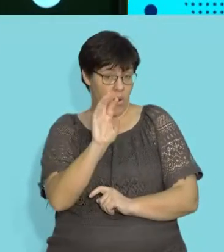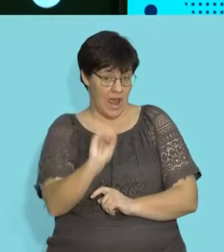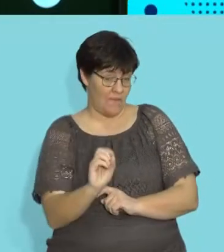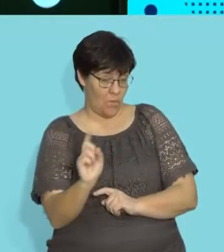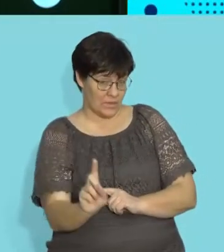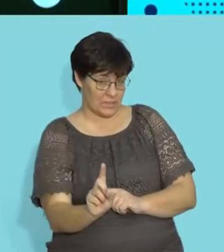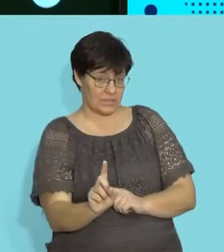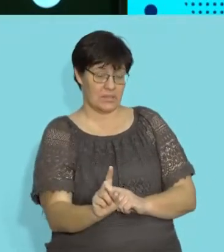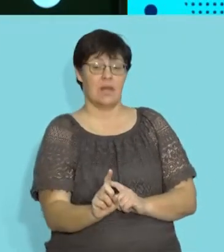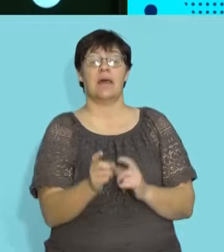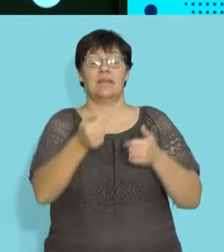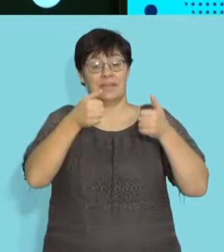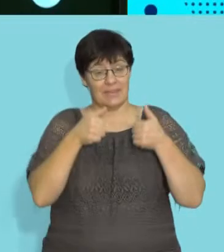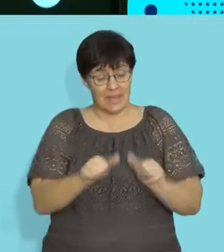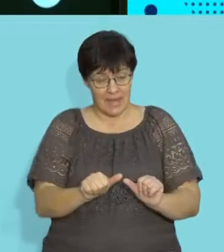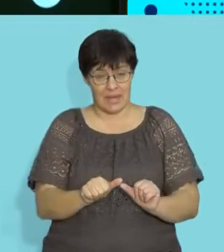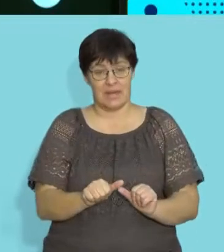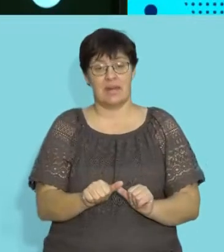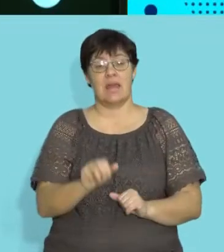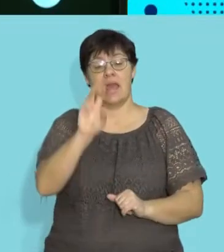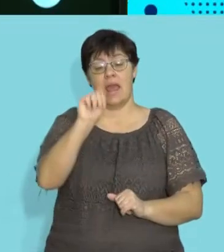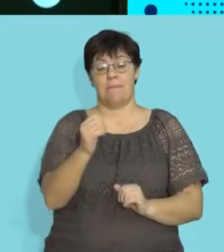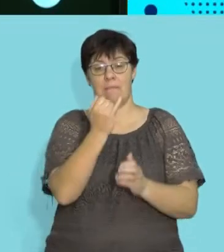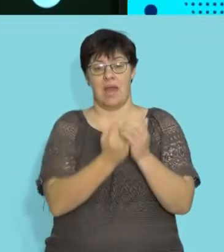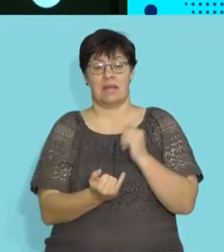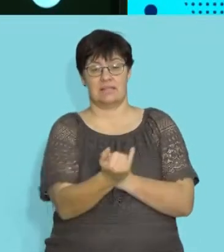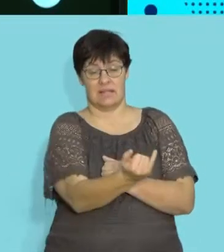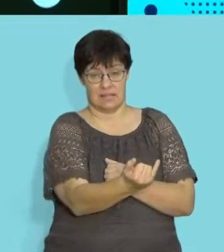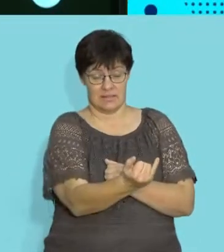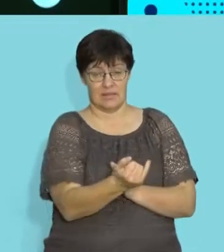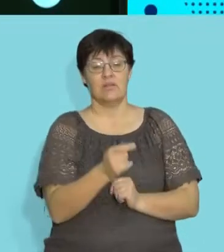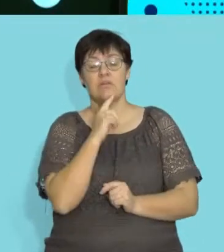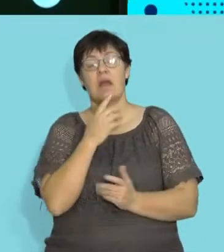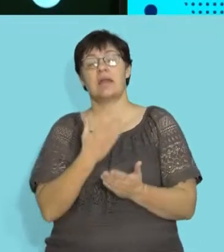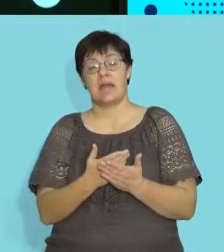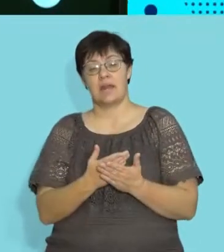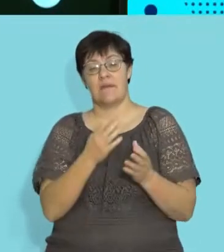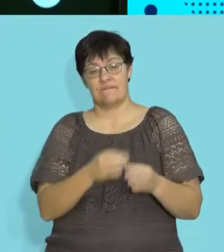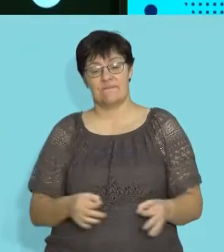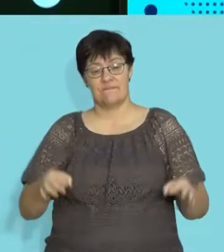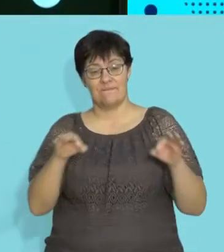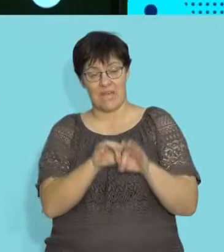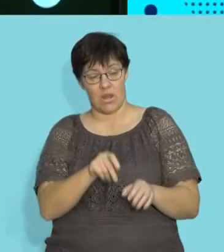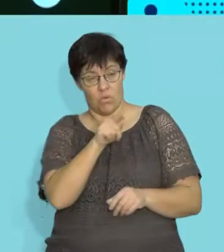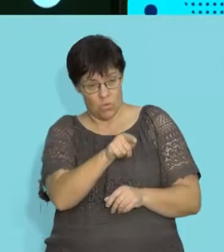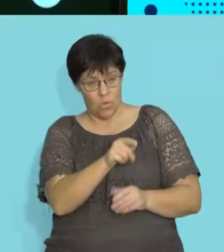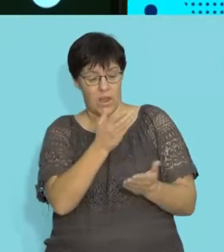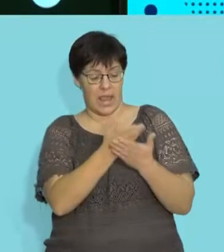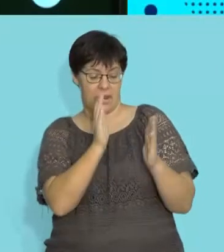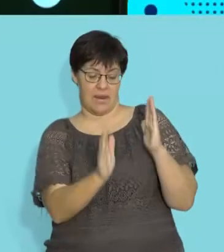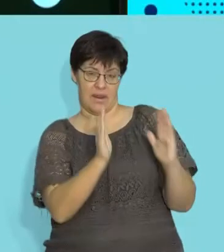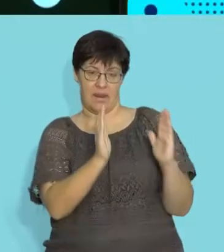that ratio is, I'm going to isolate m in order to determine the values that m can